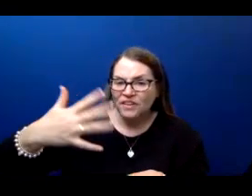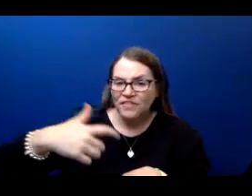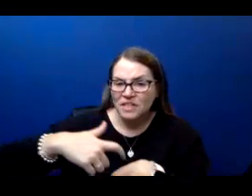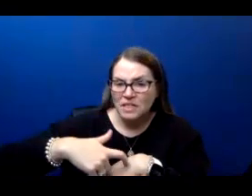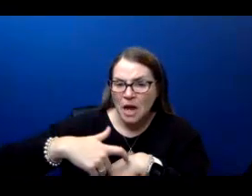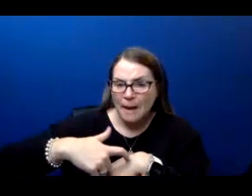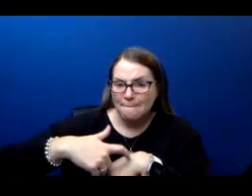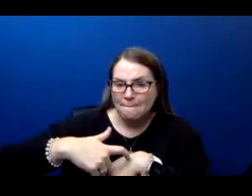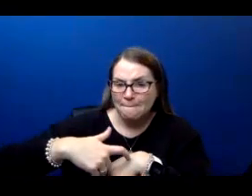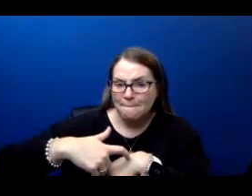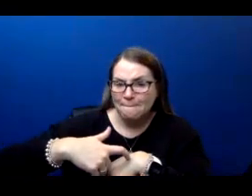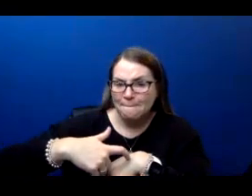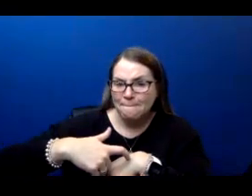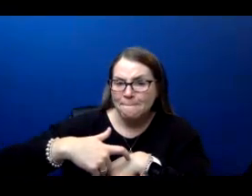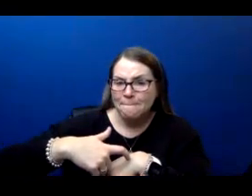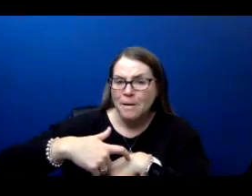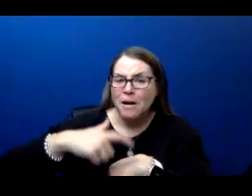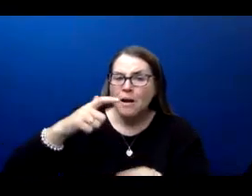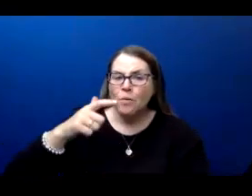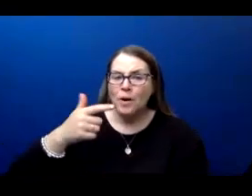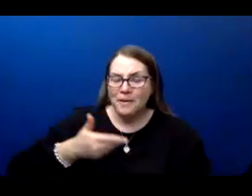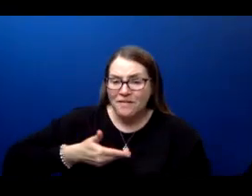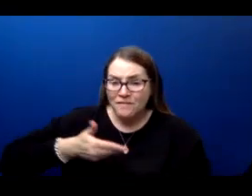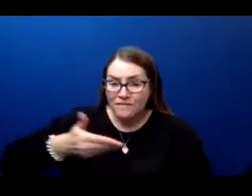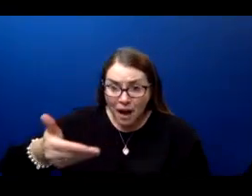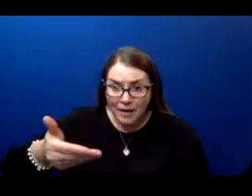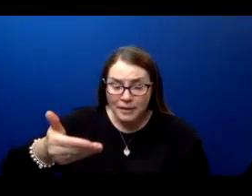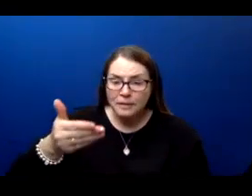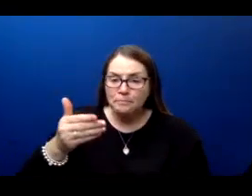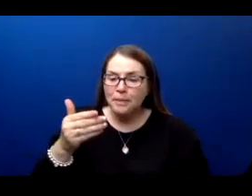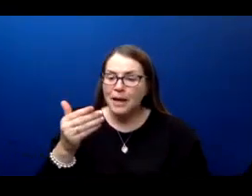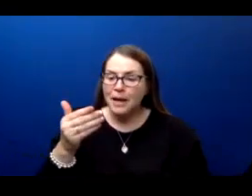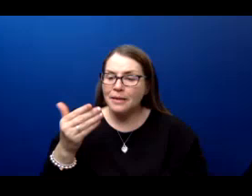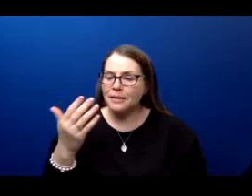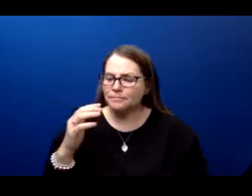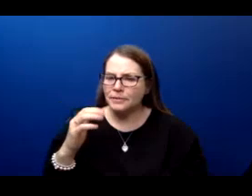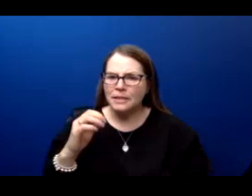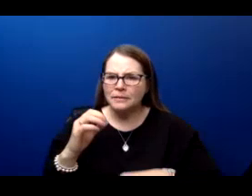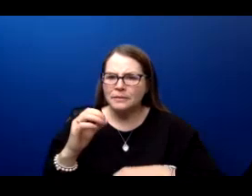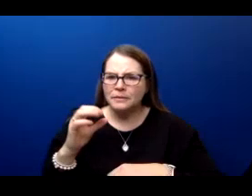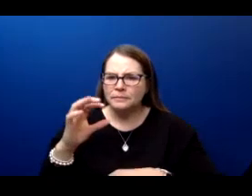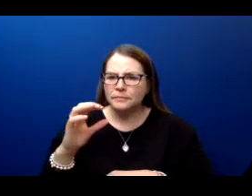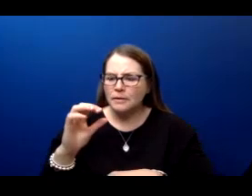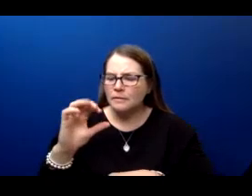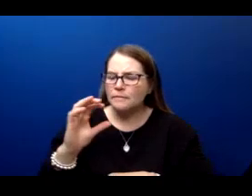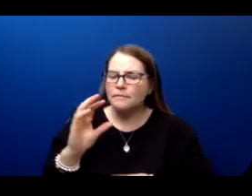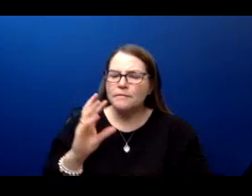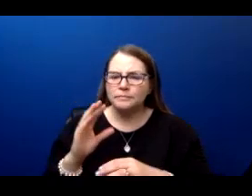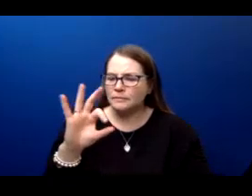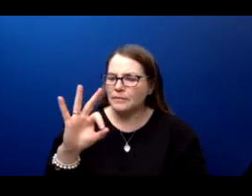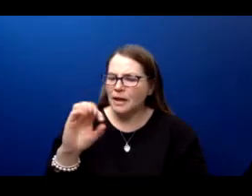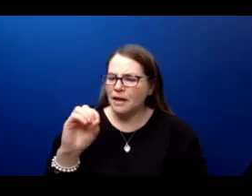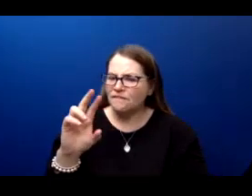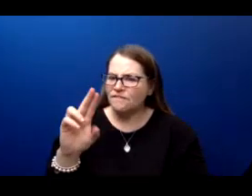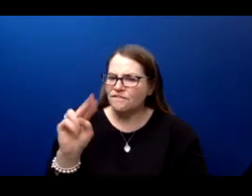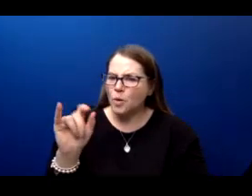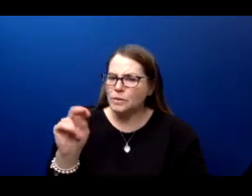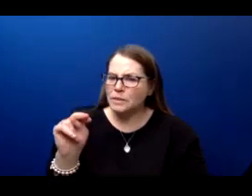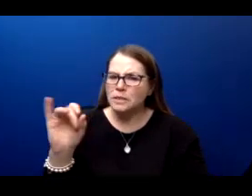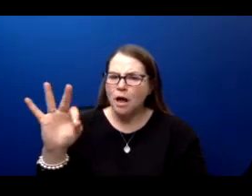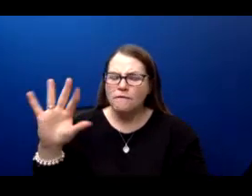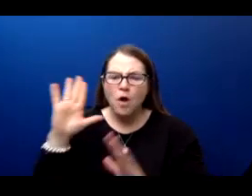once again at the invitation of the wonderful Fountain of Hope Church. We've joined with them. They The kiddos